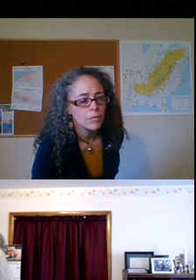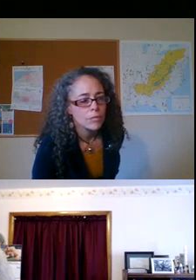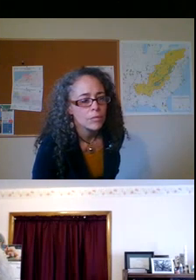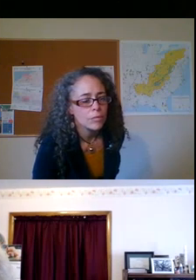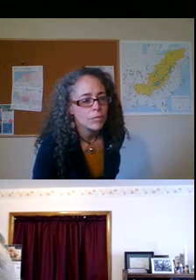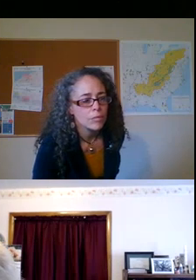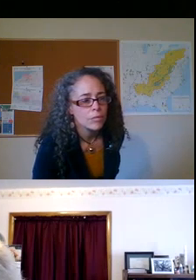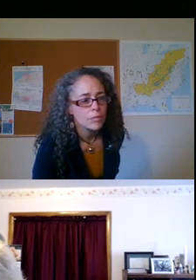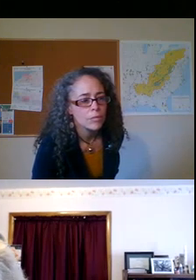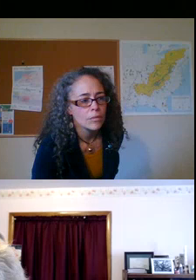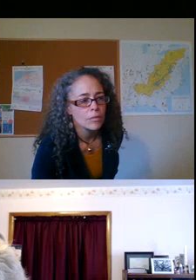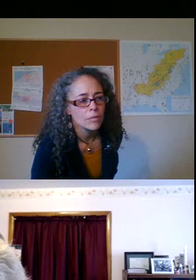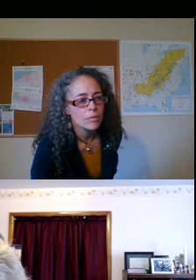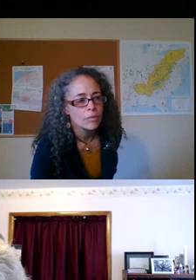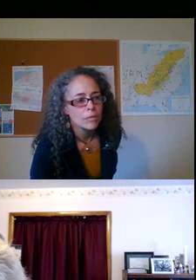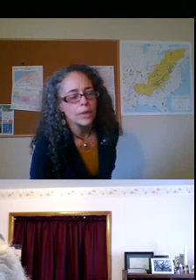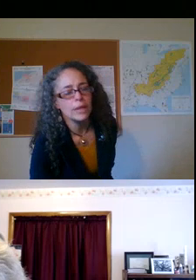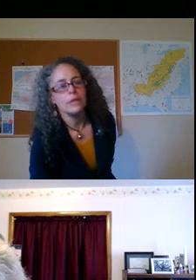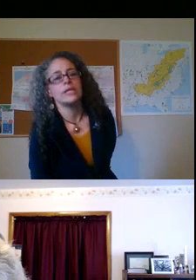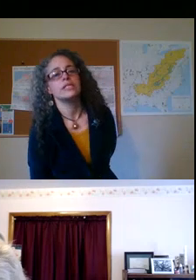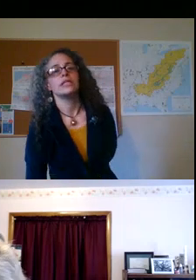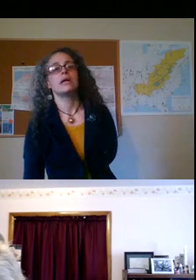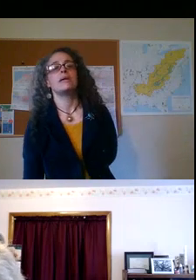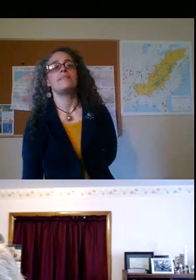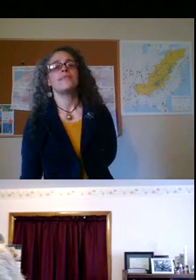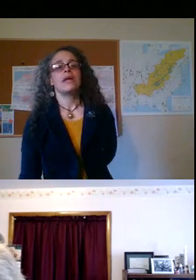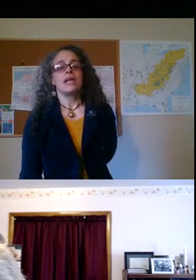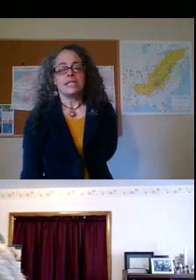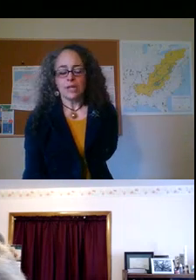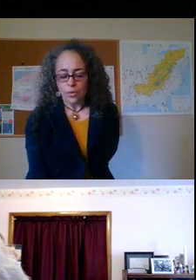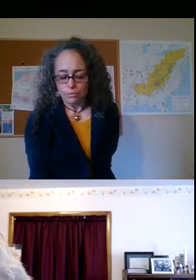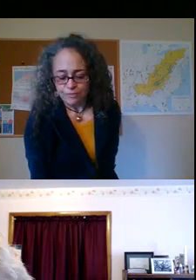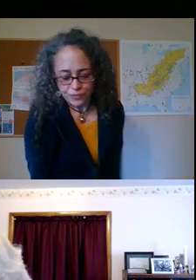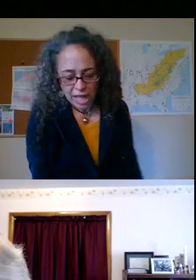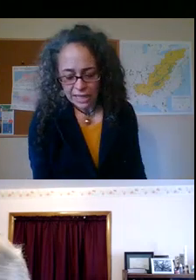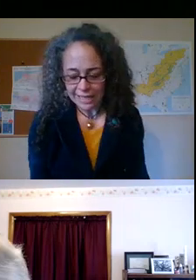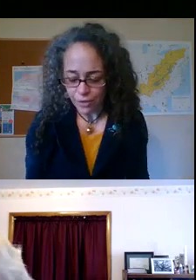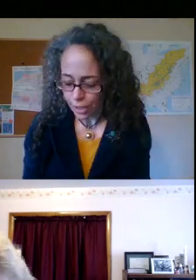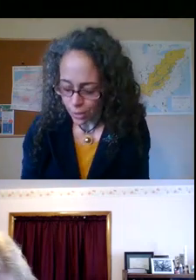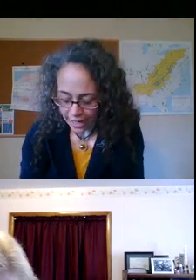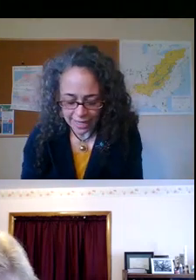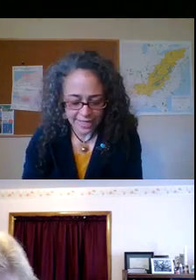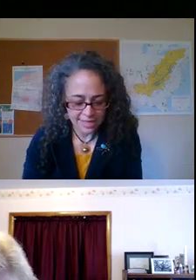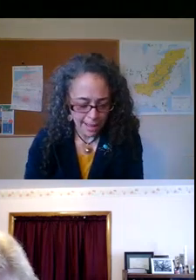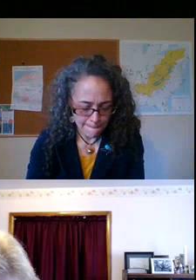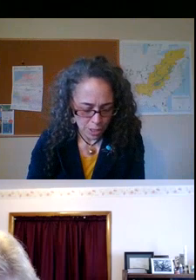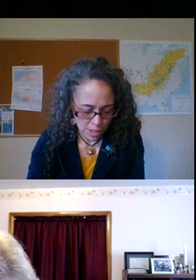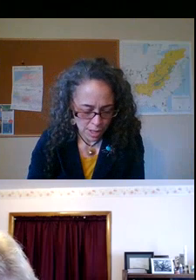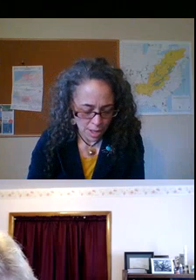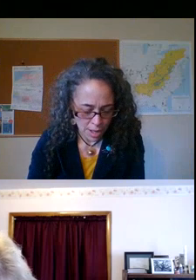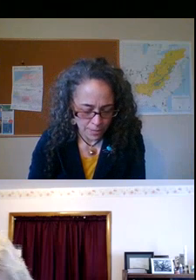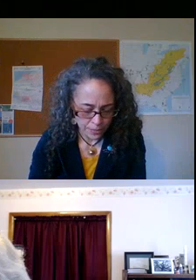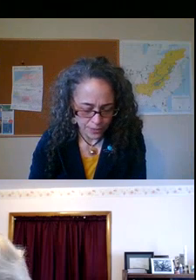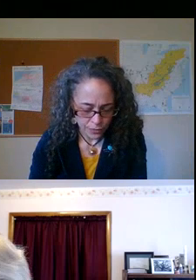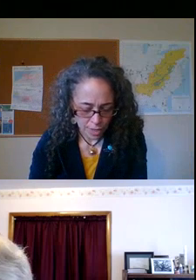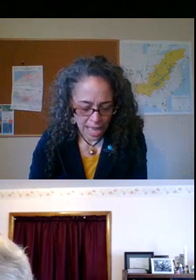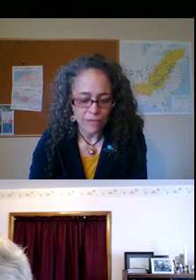is renovating the children's area. Okay, great, Tina. So I'll give you a quick